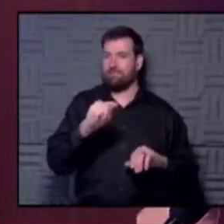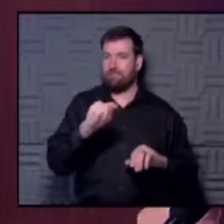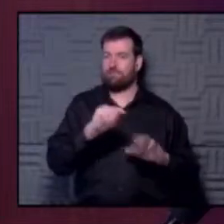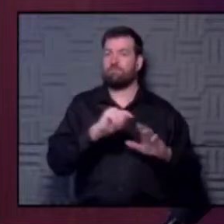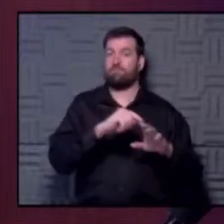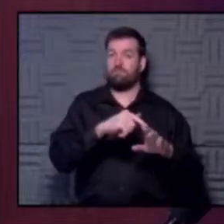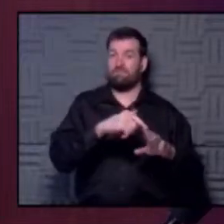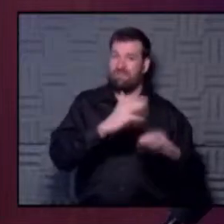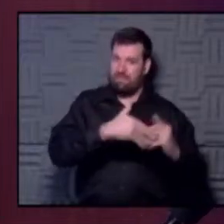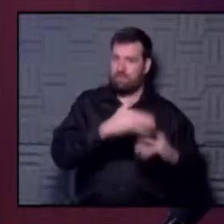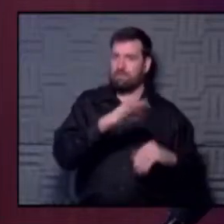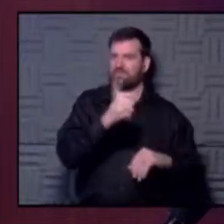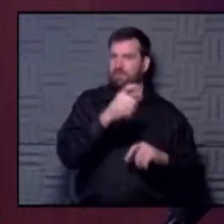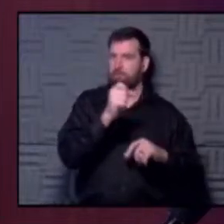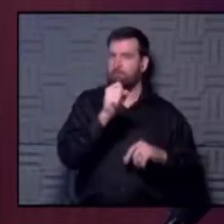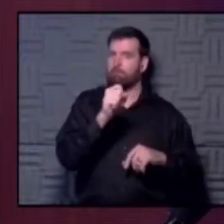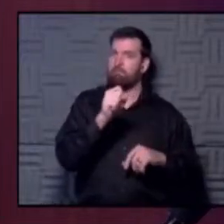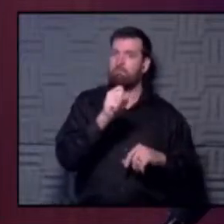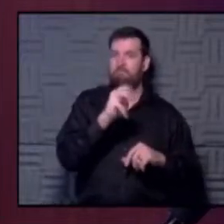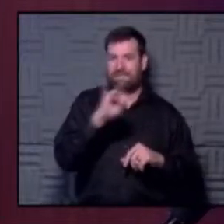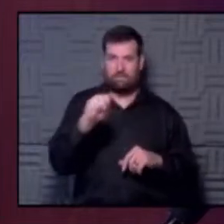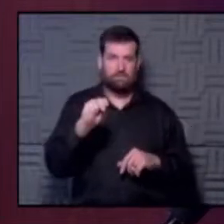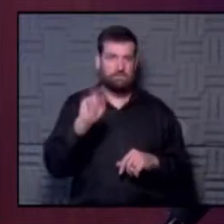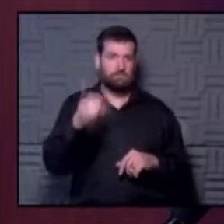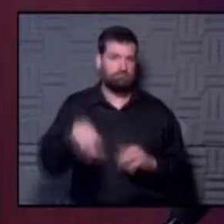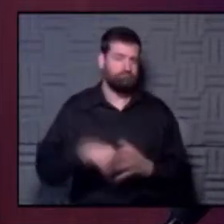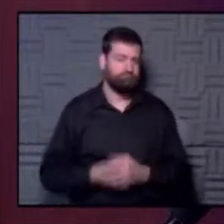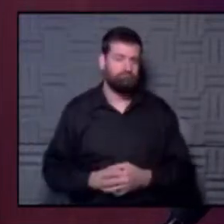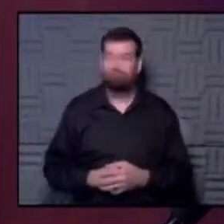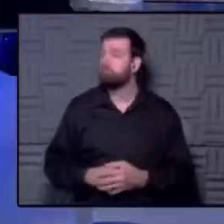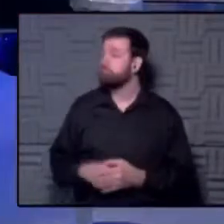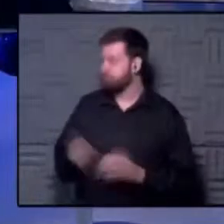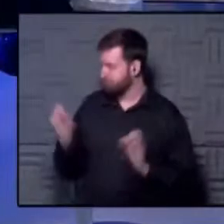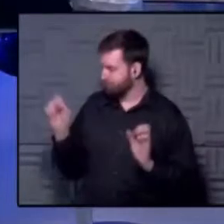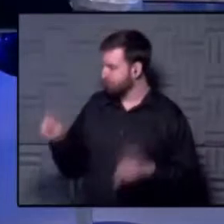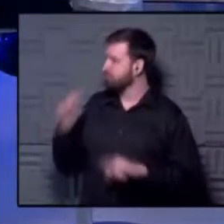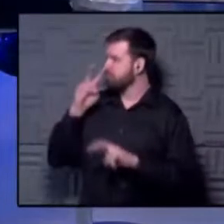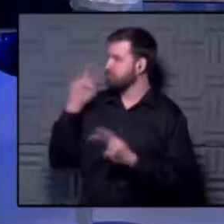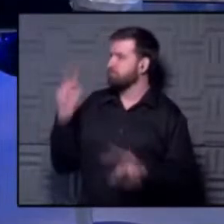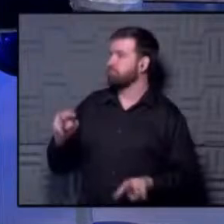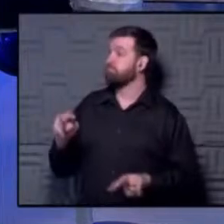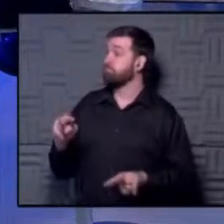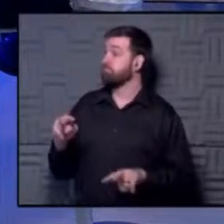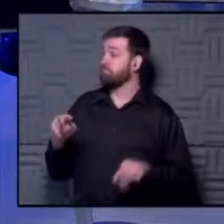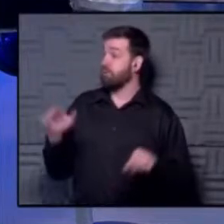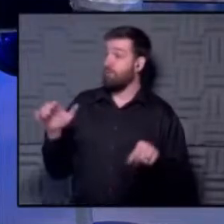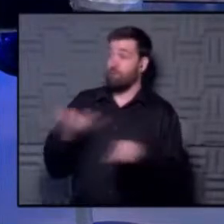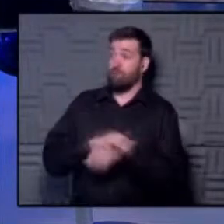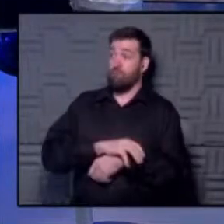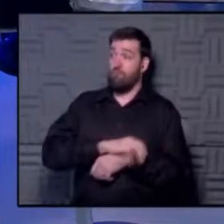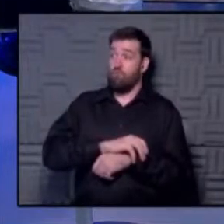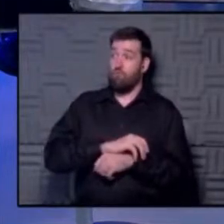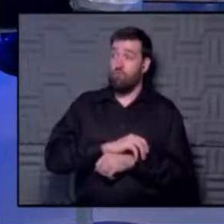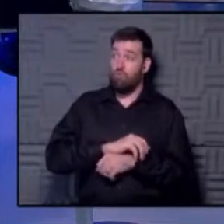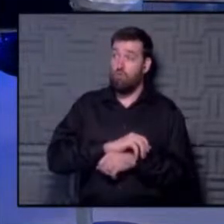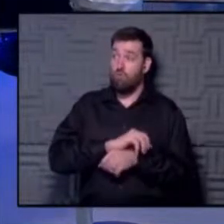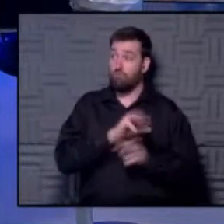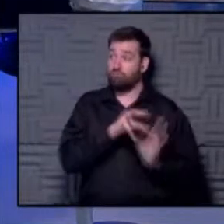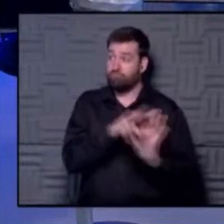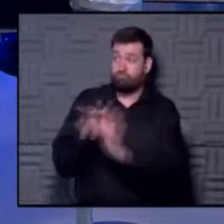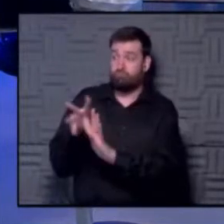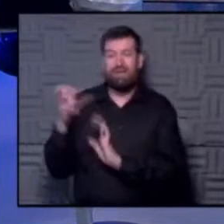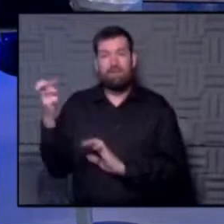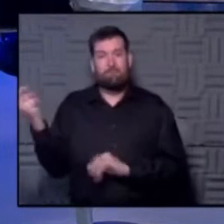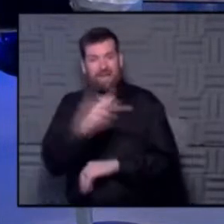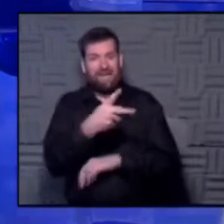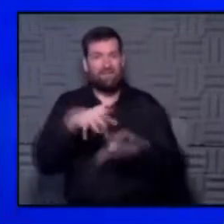what your local health department would be using to define a close contact. Yeah, and you can see that if you stick around for the full broadcast. We'll show you a little. We're back in the